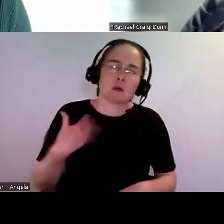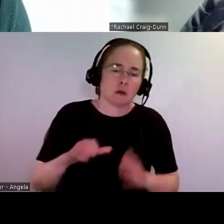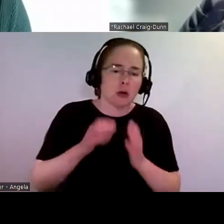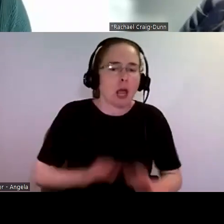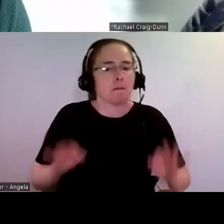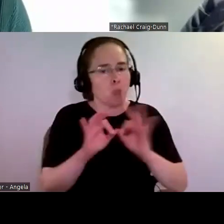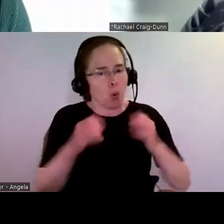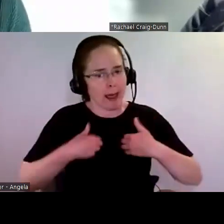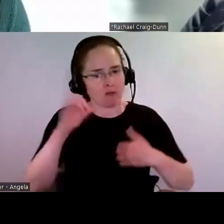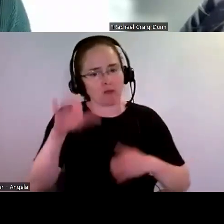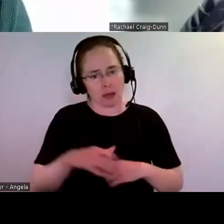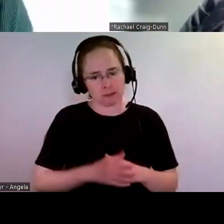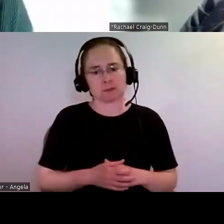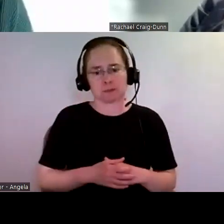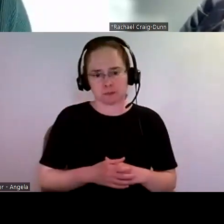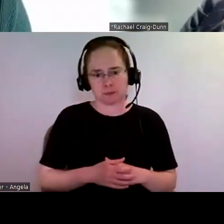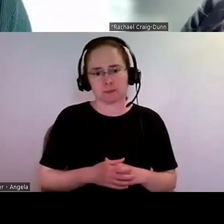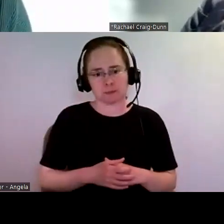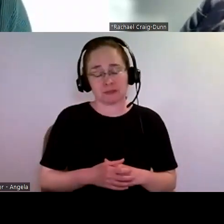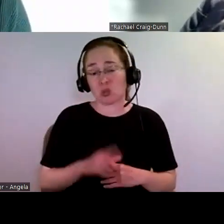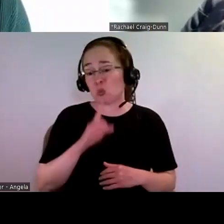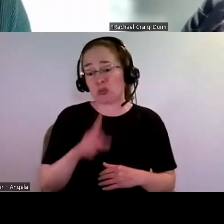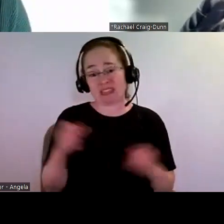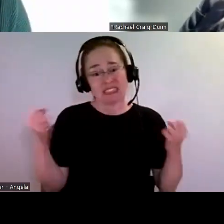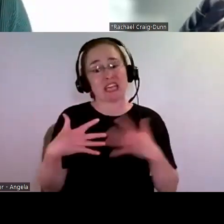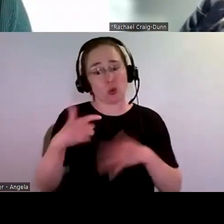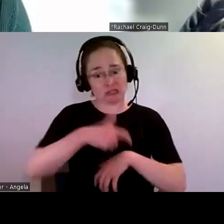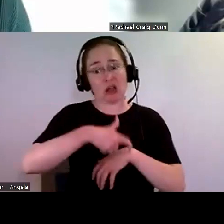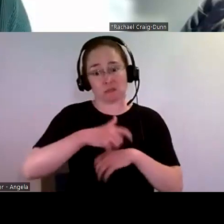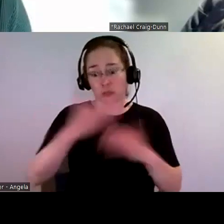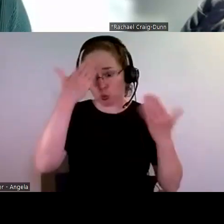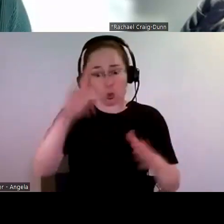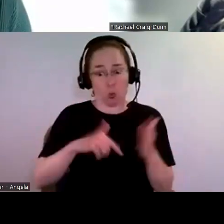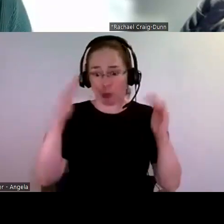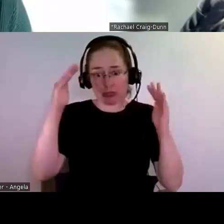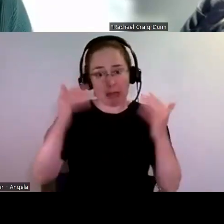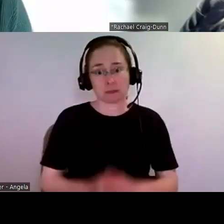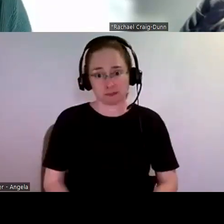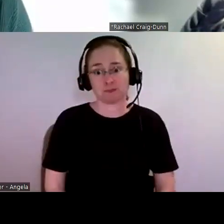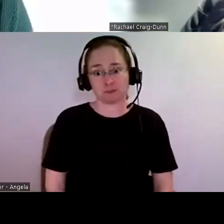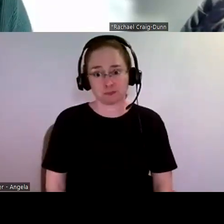that because it's scary because you don't know what to expect.